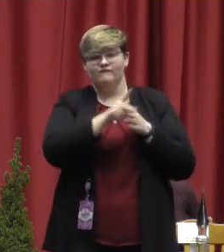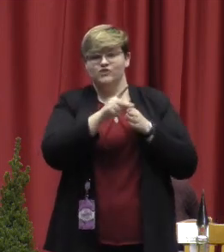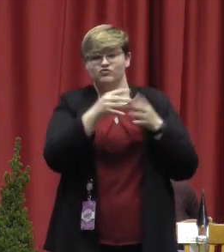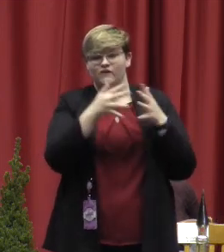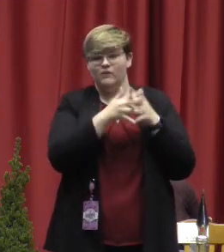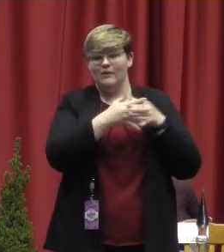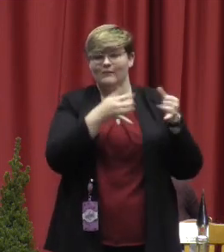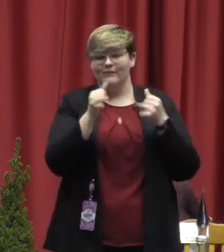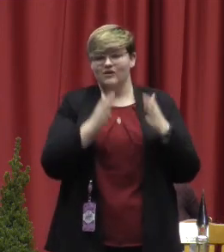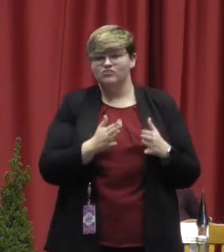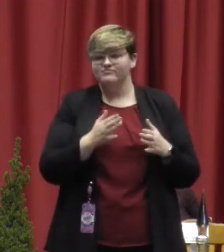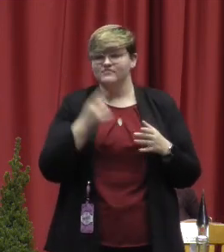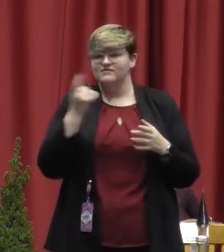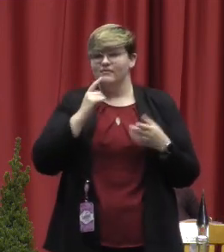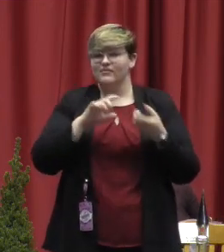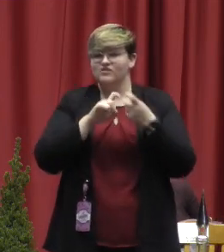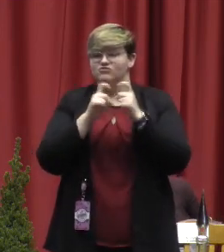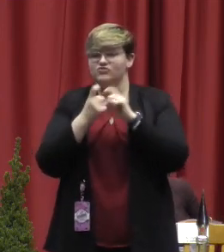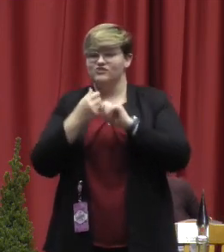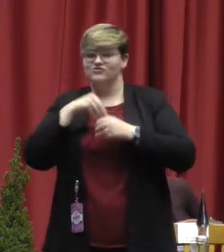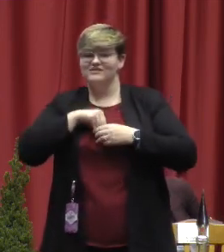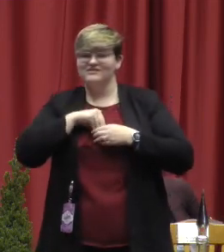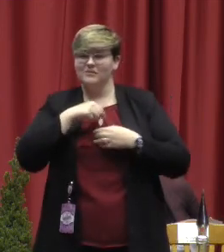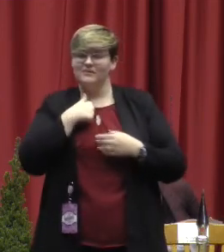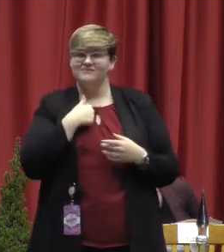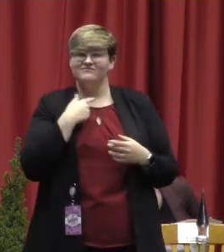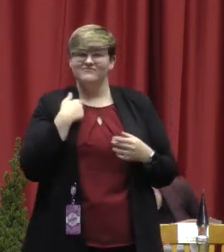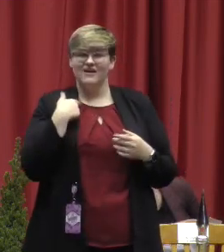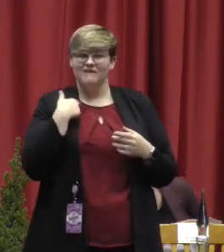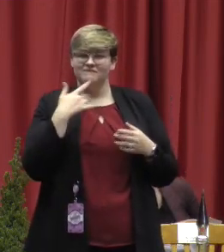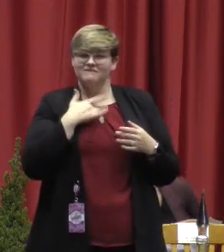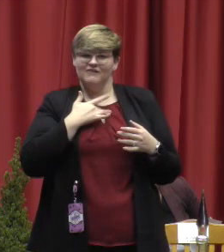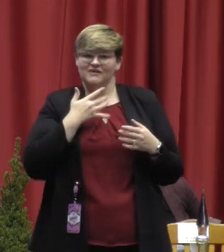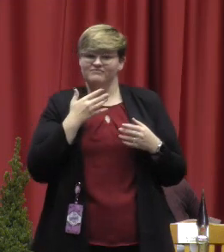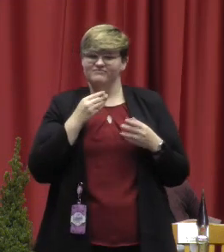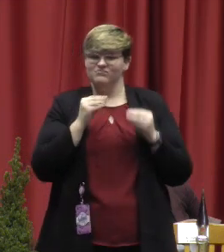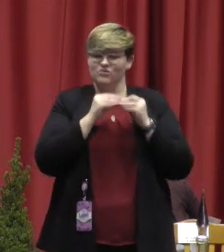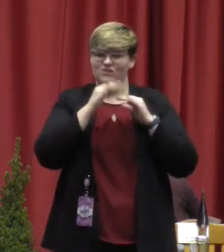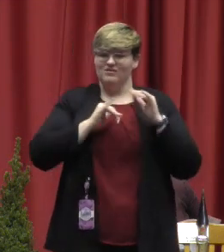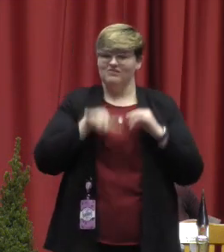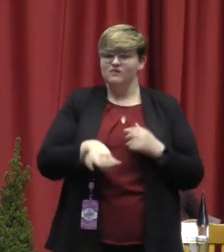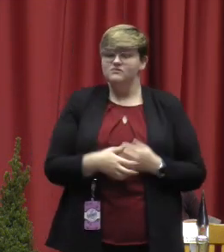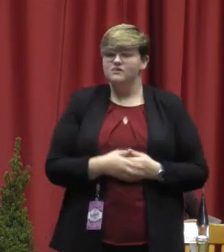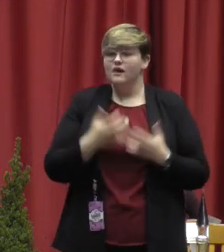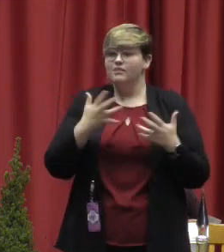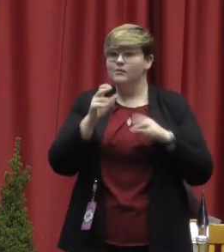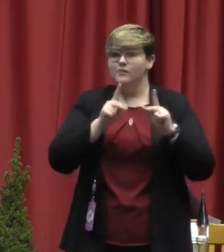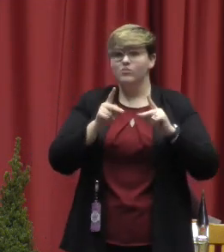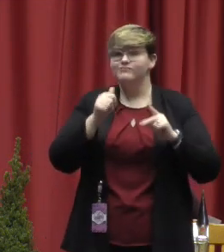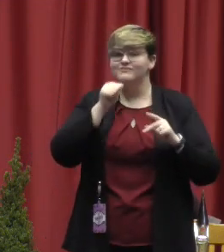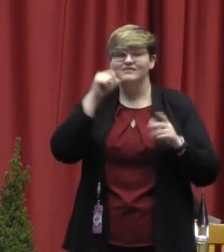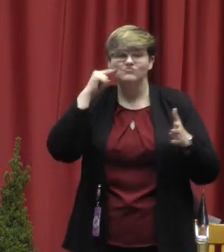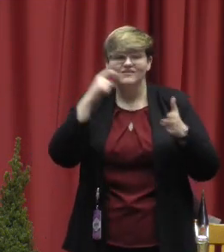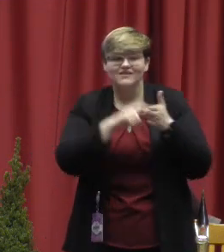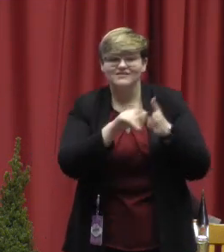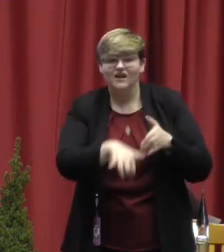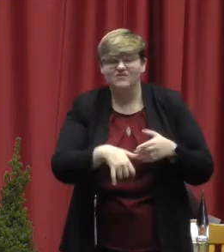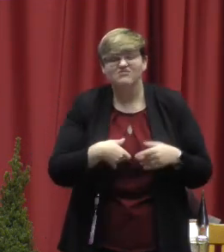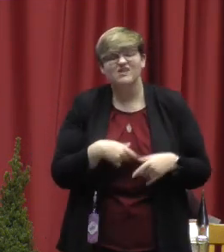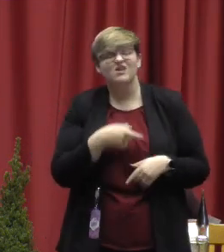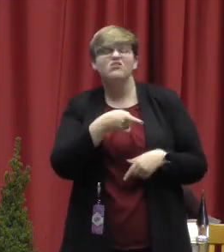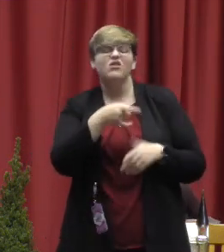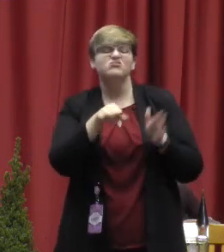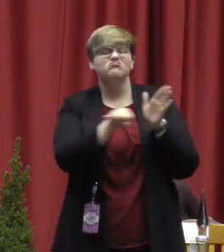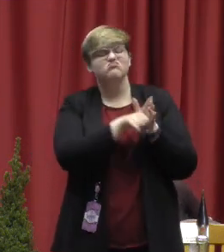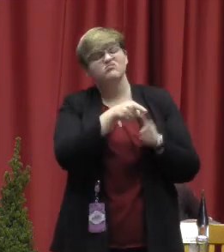At some point, something changed in me. I felt like I was more. A lot of people didn't see it, some did. We all have